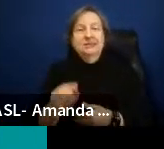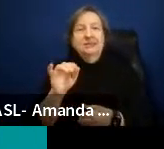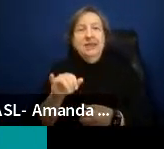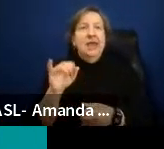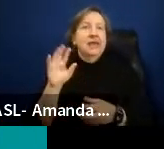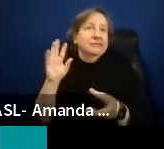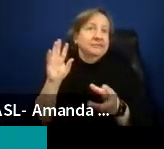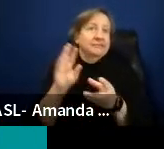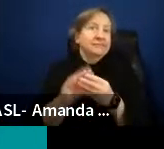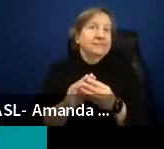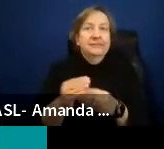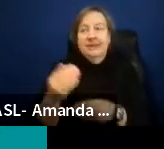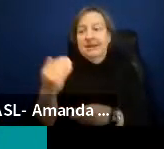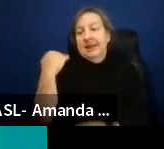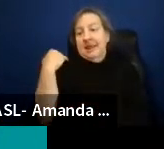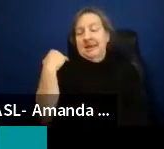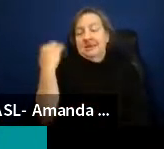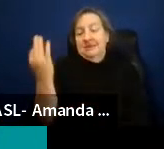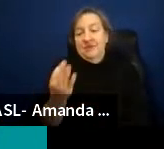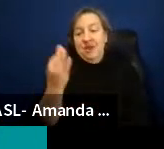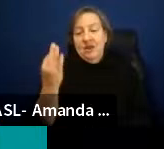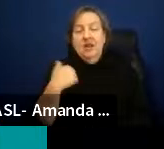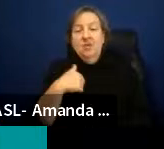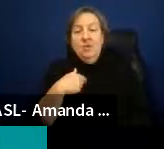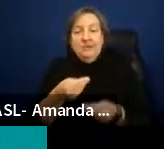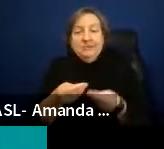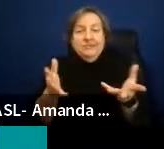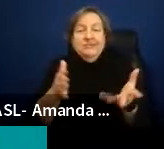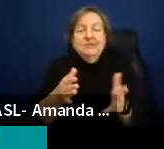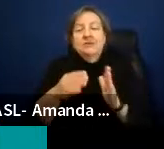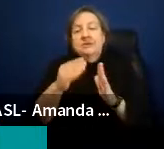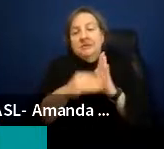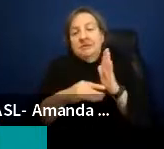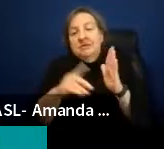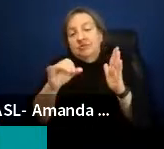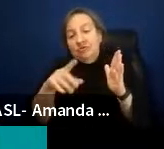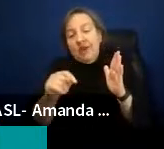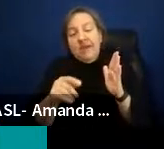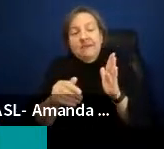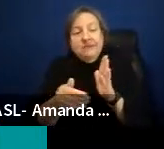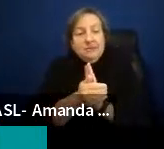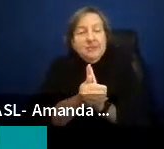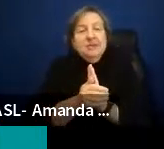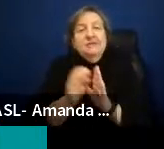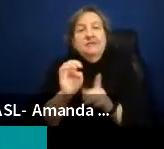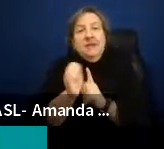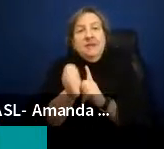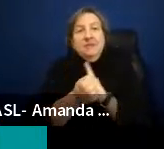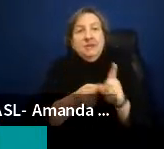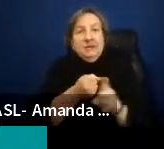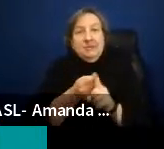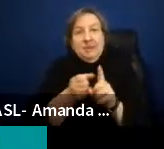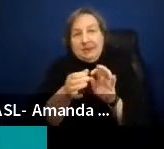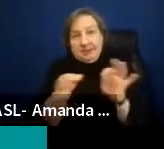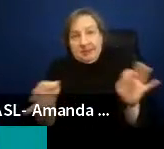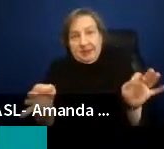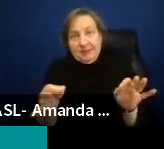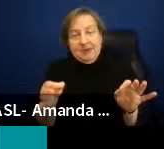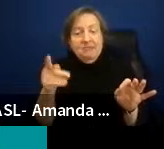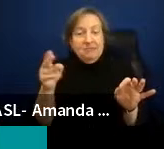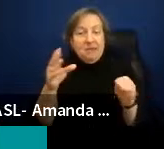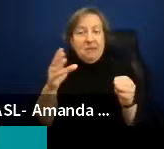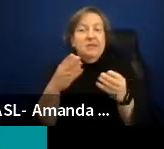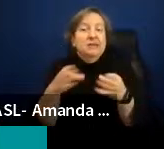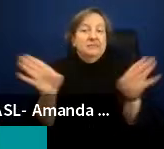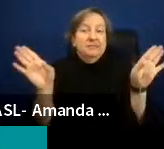culminated in last Friday, we released our draft supplemental environmental impact statement publicly.